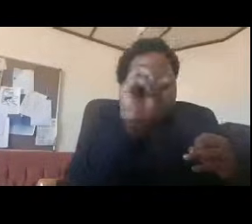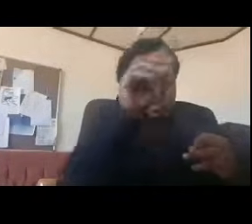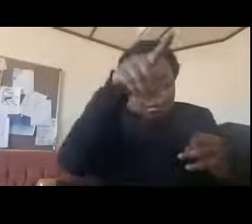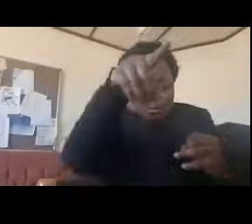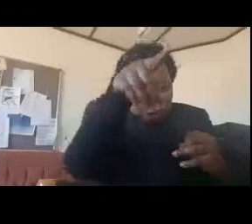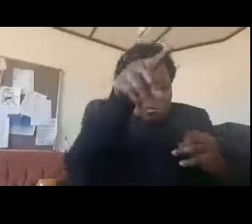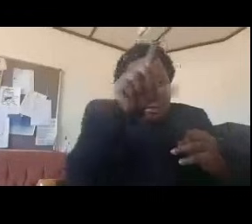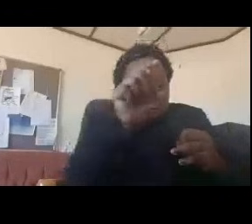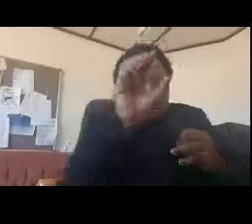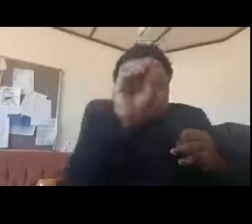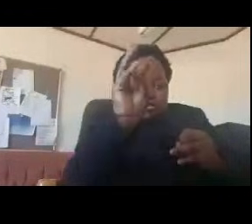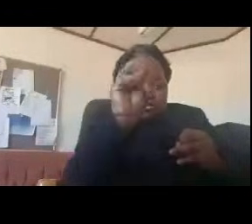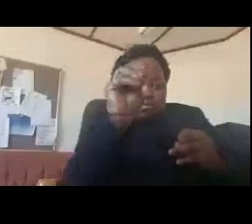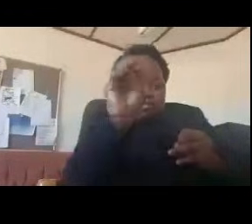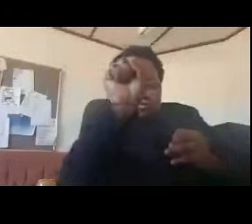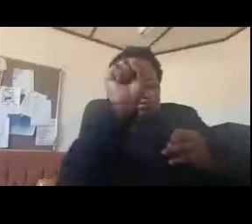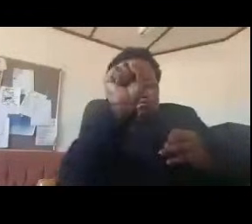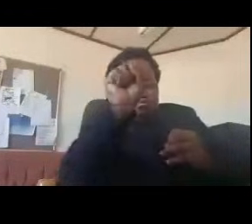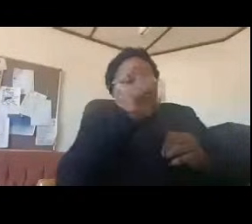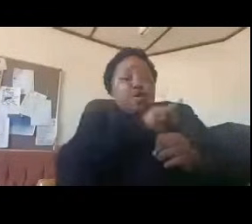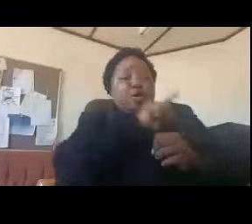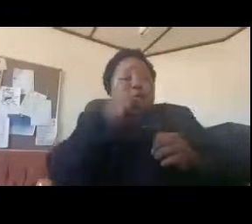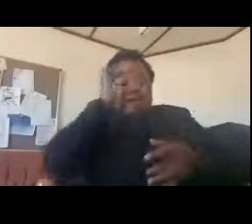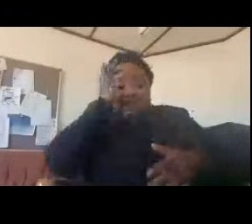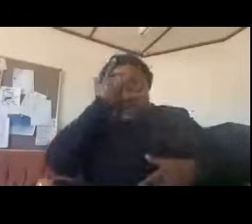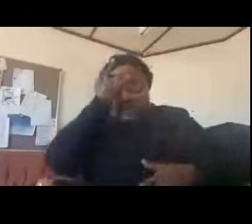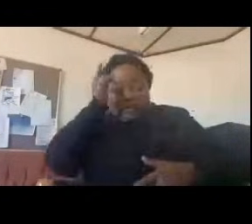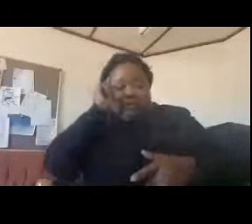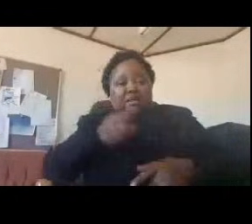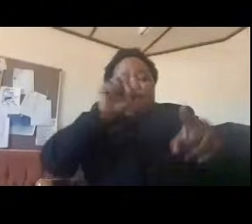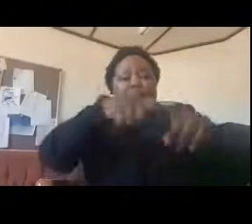Let's look at something we all know, smoking.